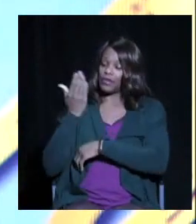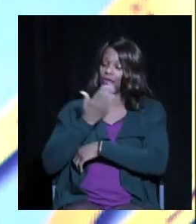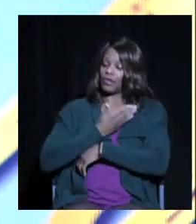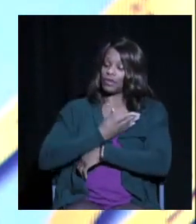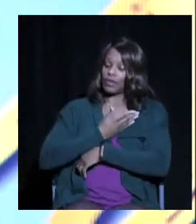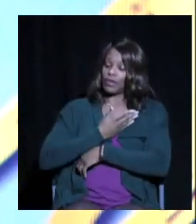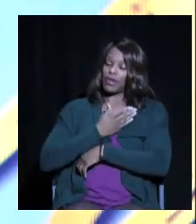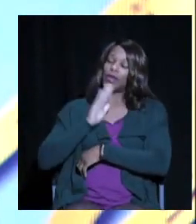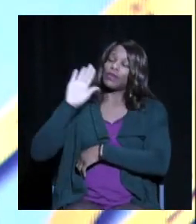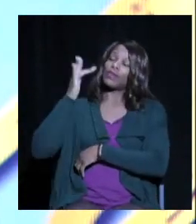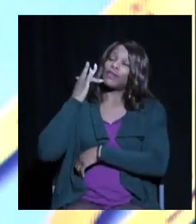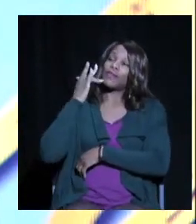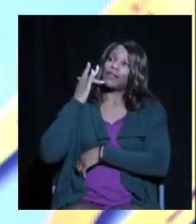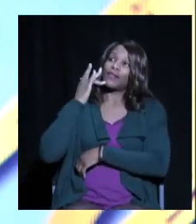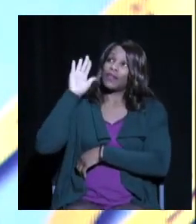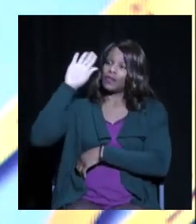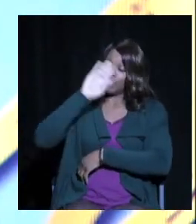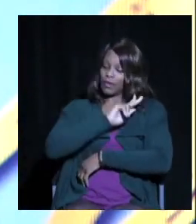kingdom, Father.